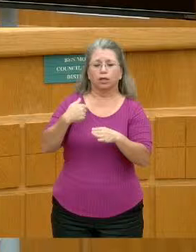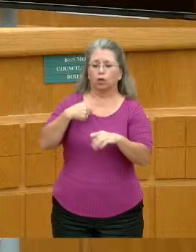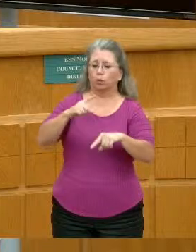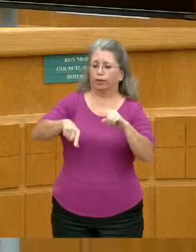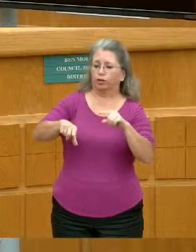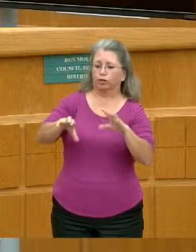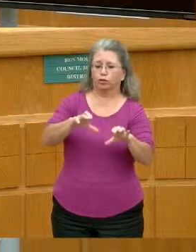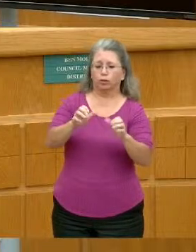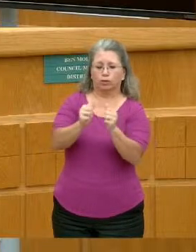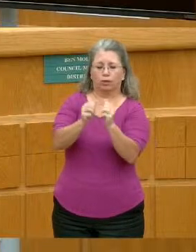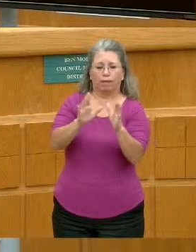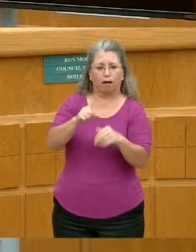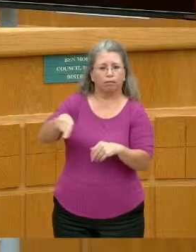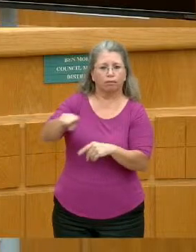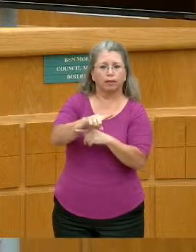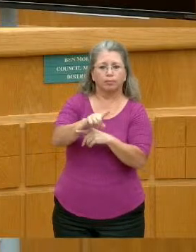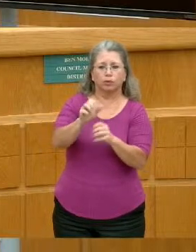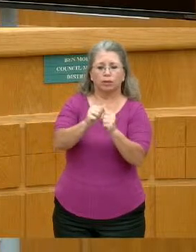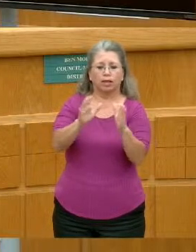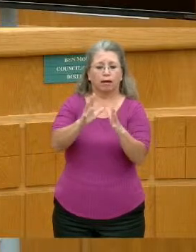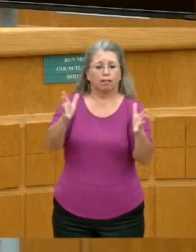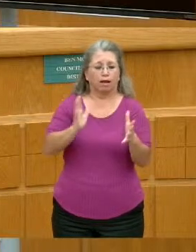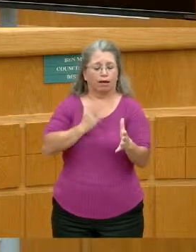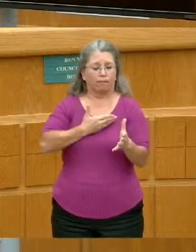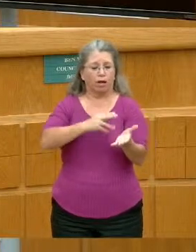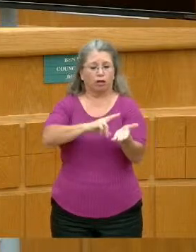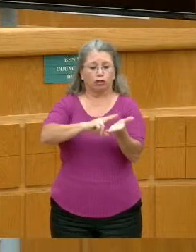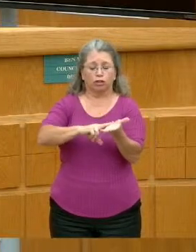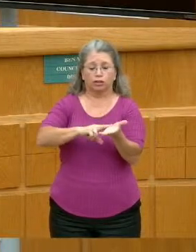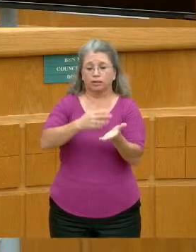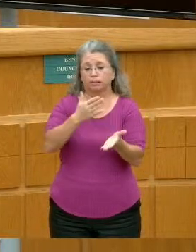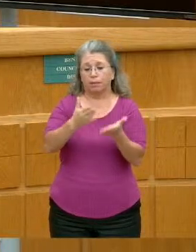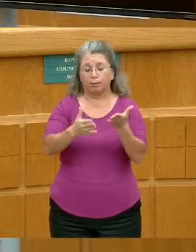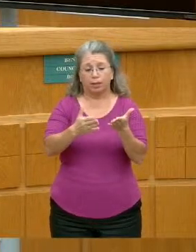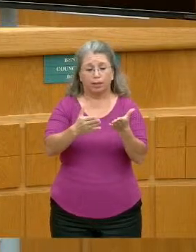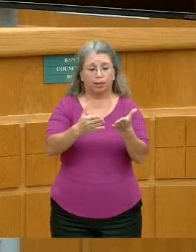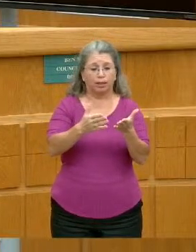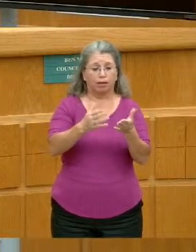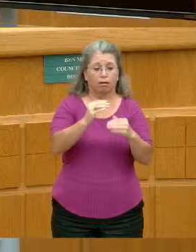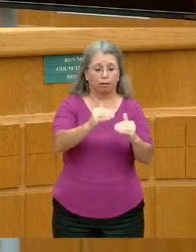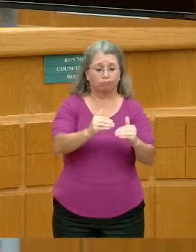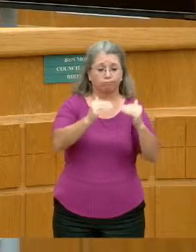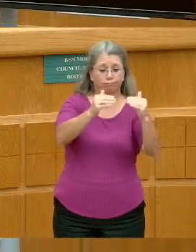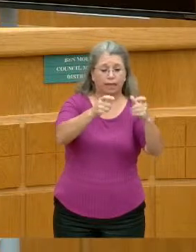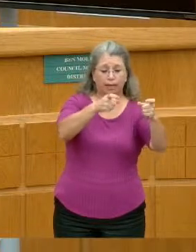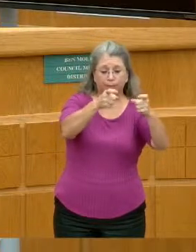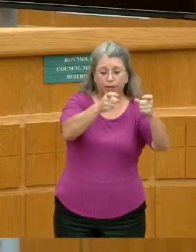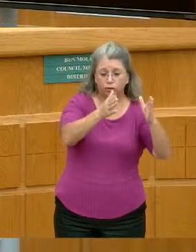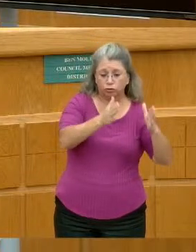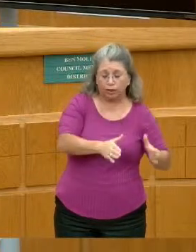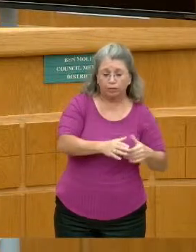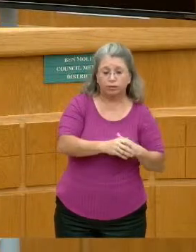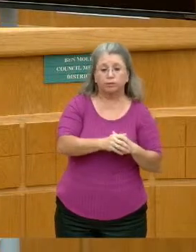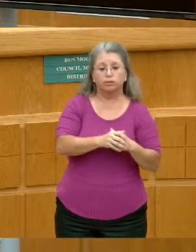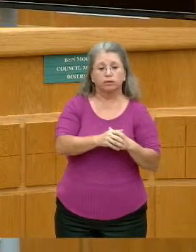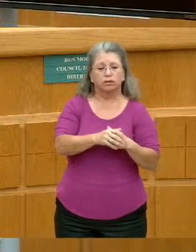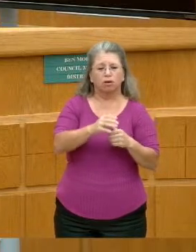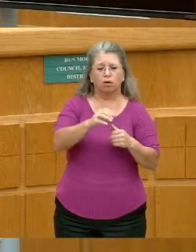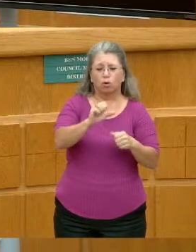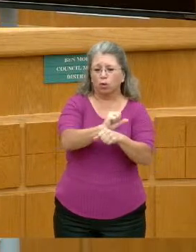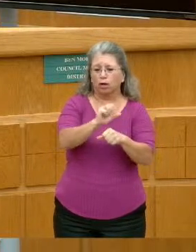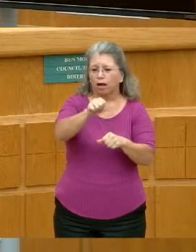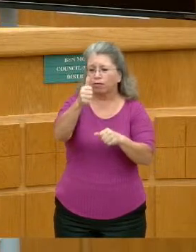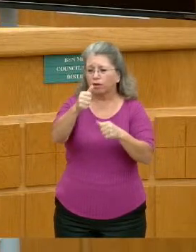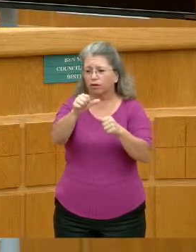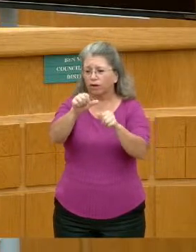do it without a lot of our nurses who may be in administration or other areas are coming back and helping on the